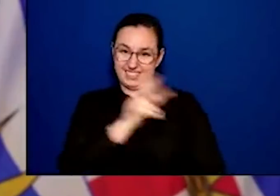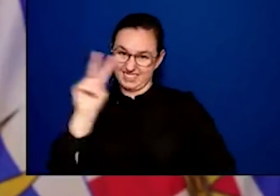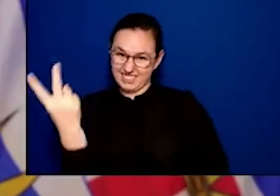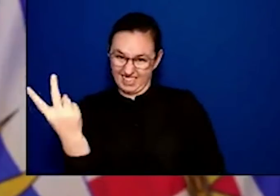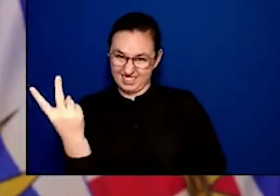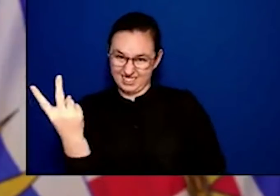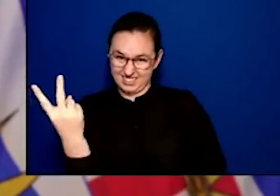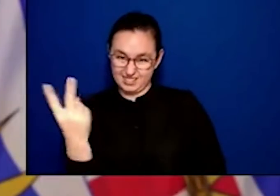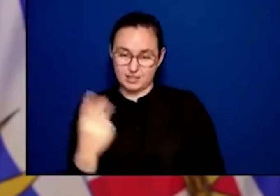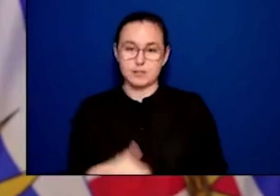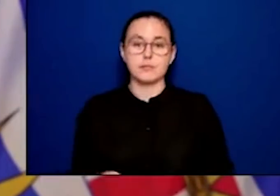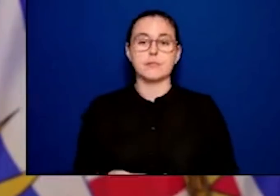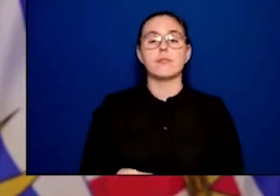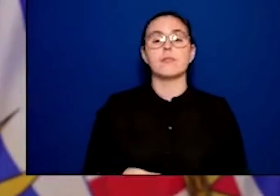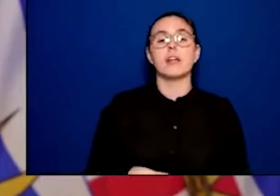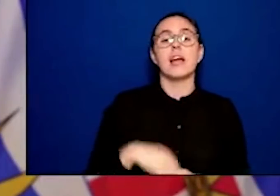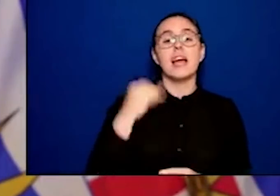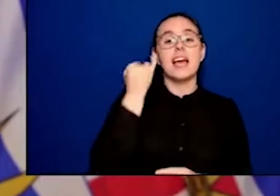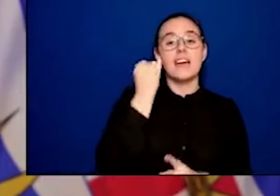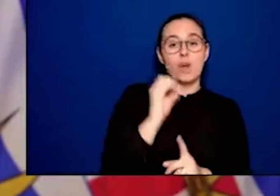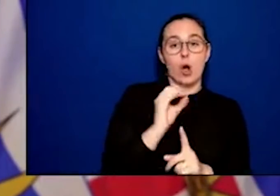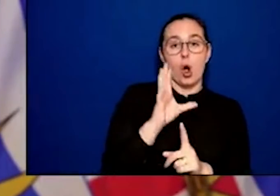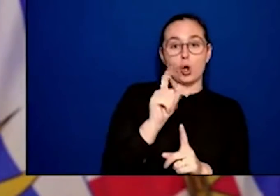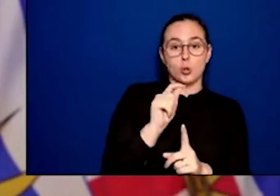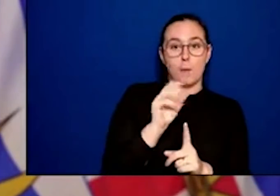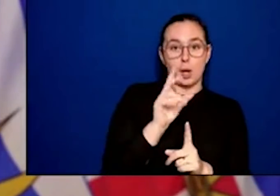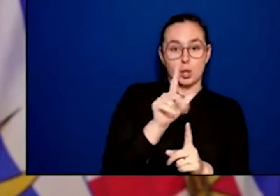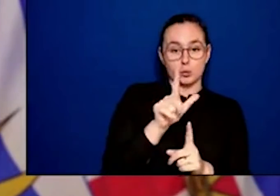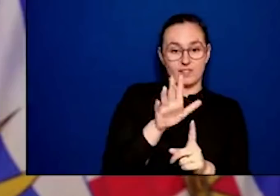in any long-term care or assisted living facility.